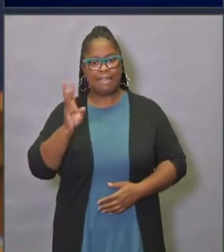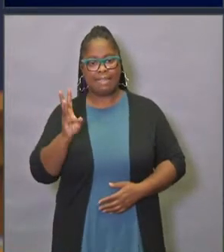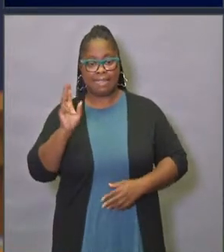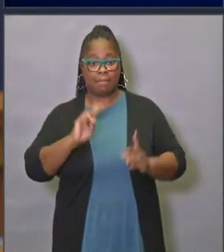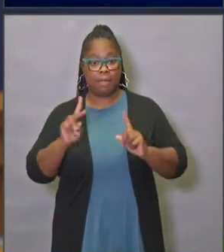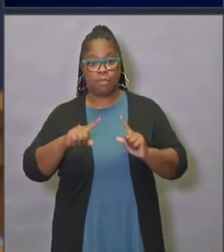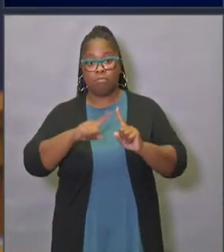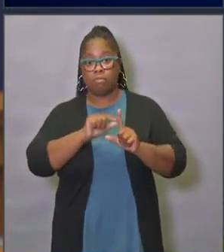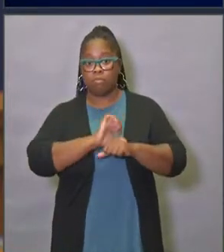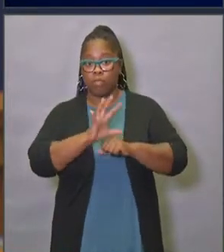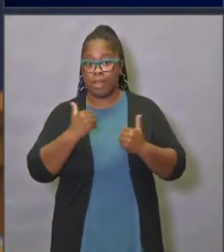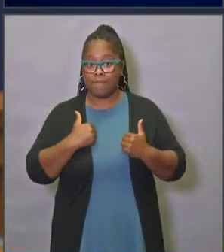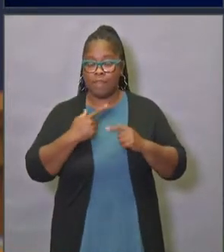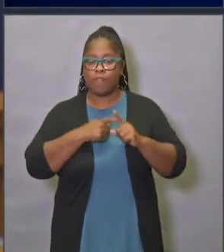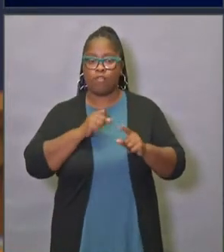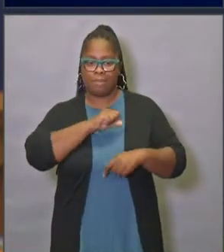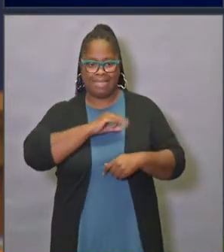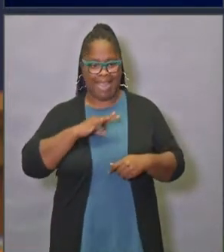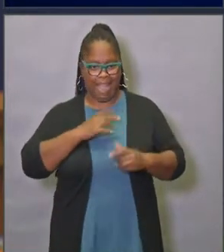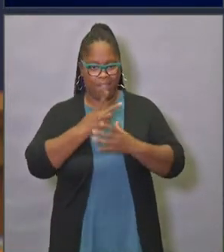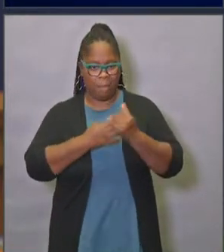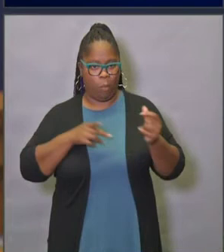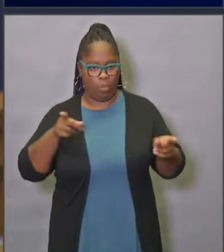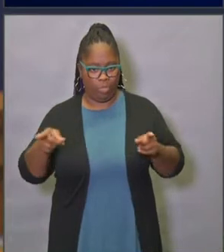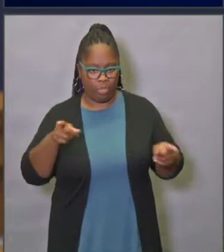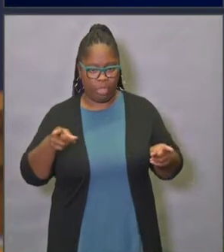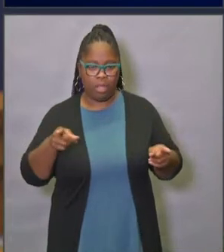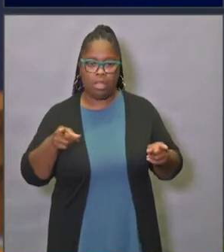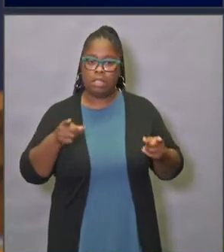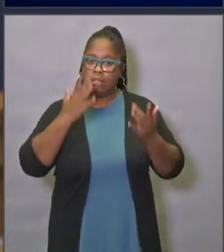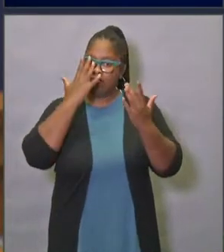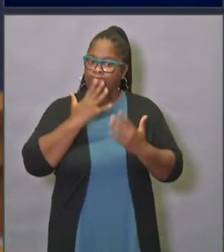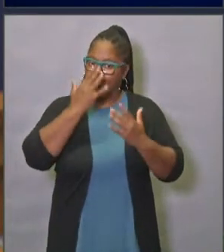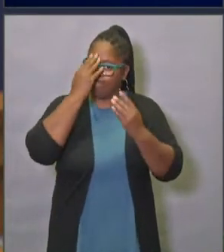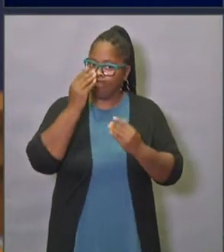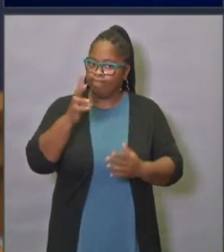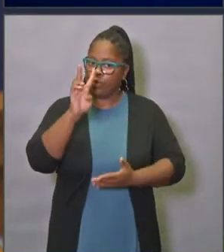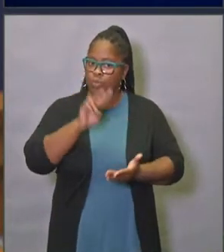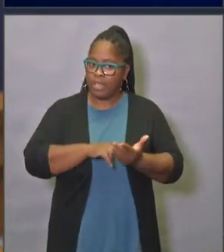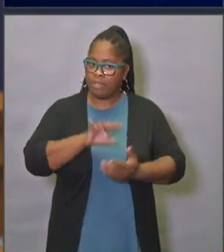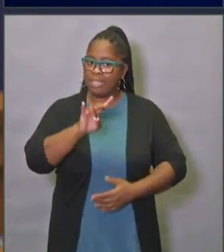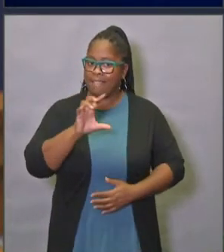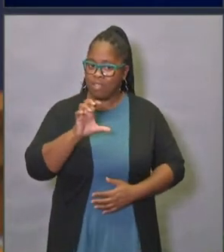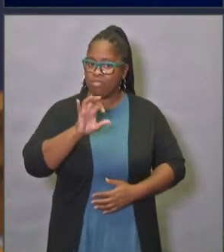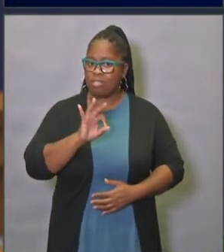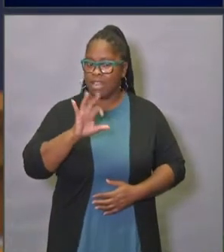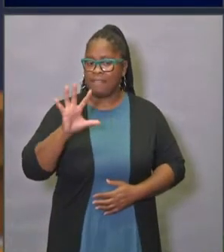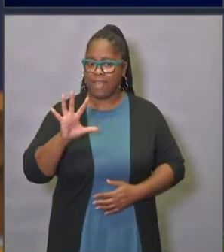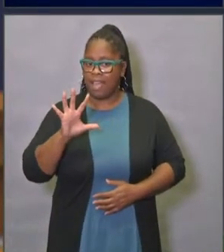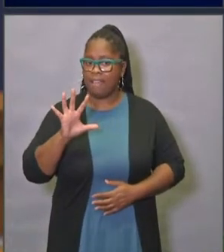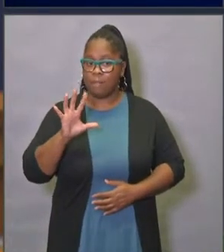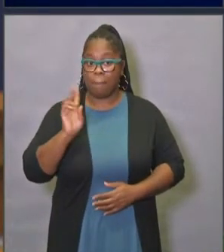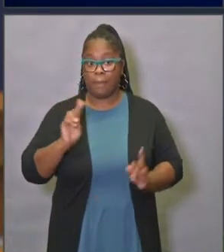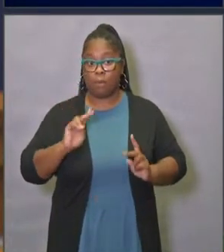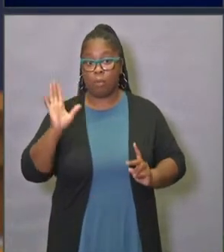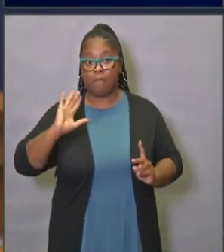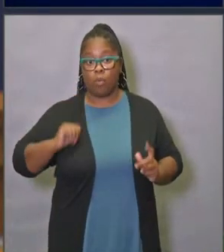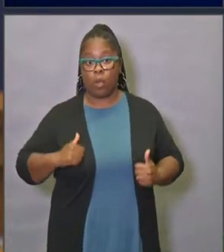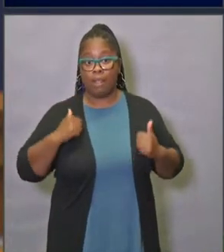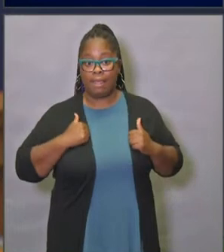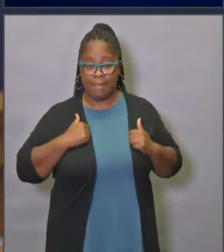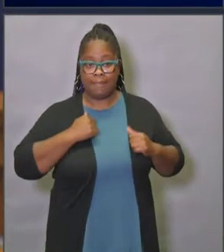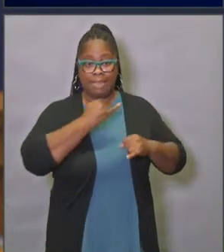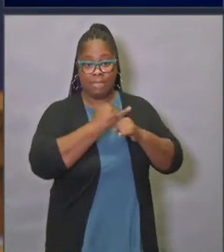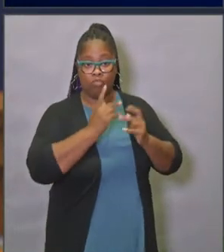17,096 are among staff. We're sad to report that 2,795 residents who lived